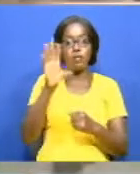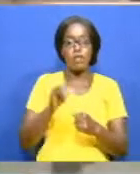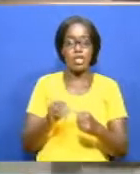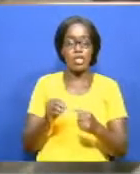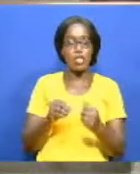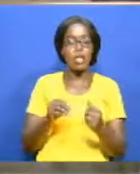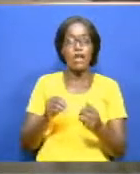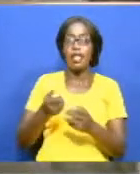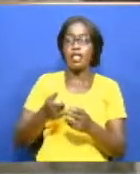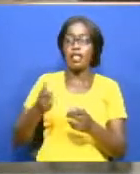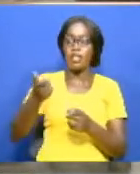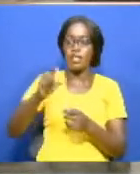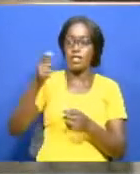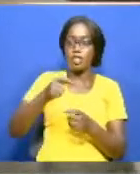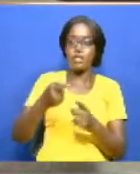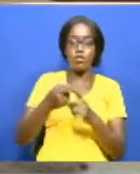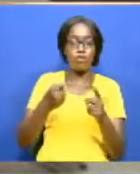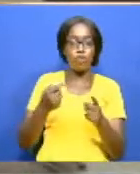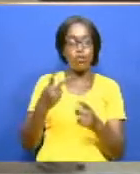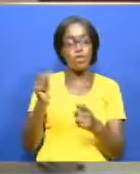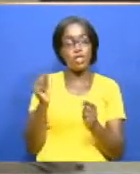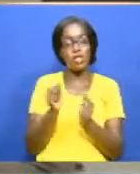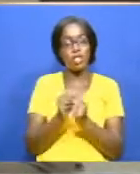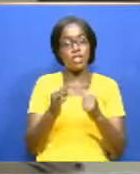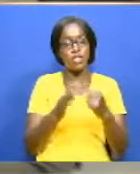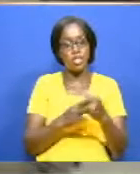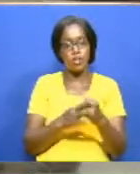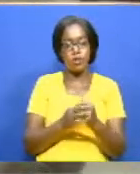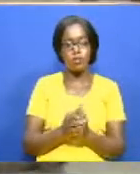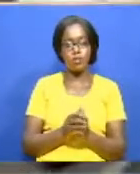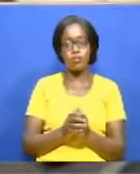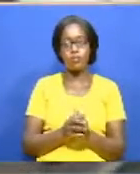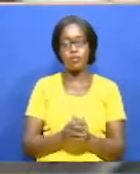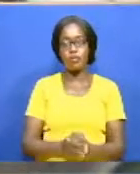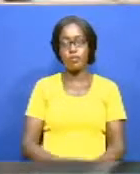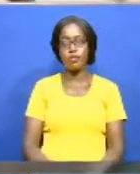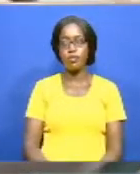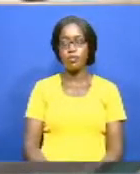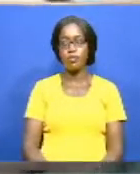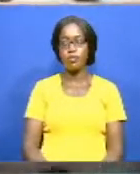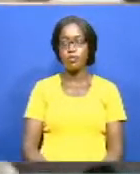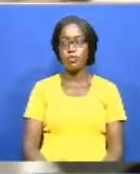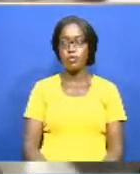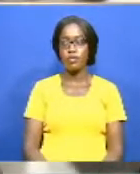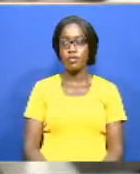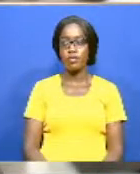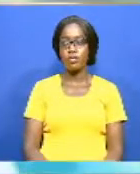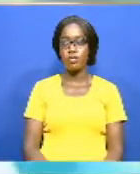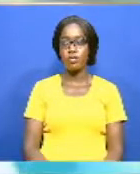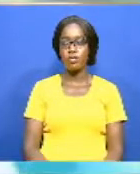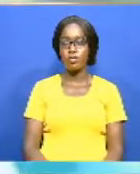billion shillings in 2018. O'Brien Kiman for Business, Lunchtime News.